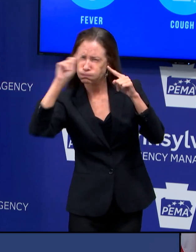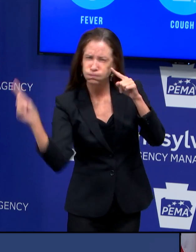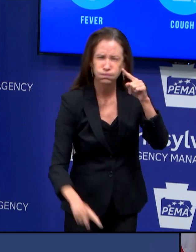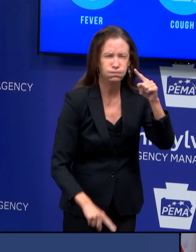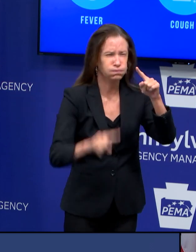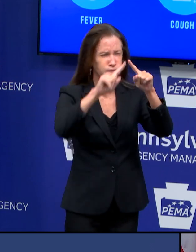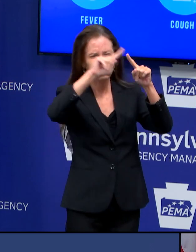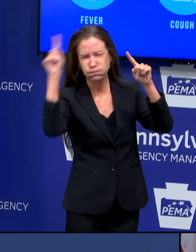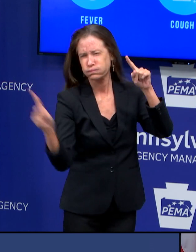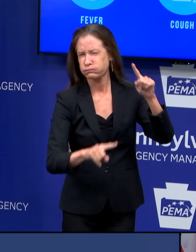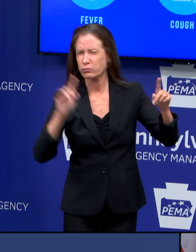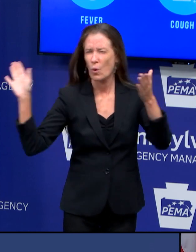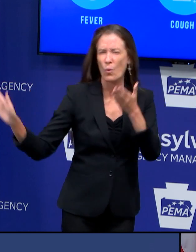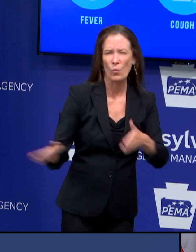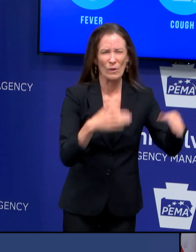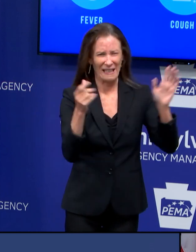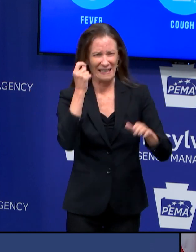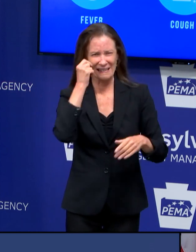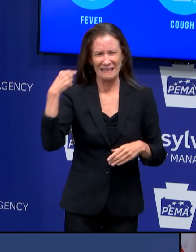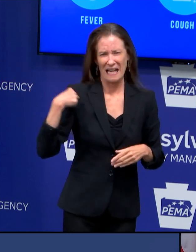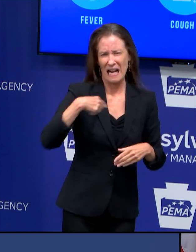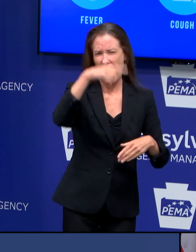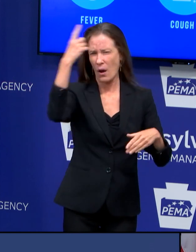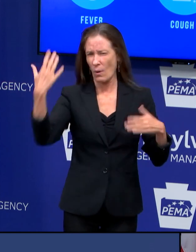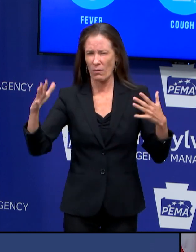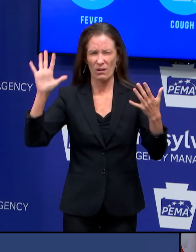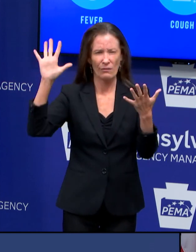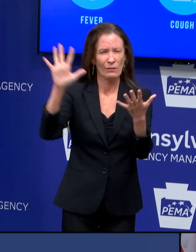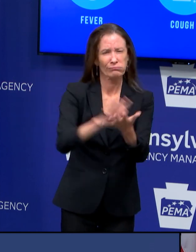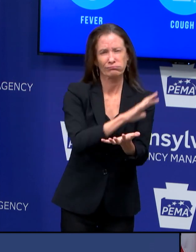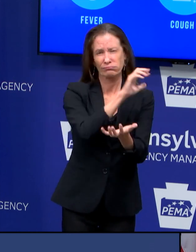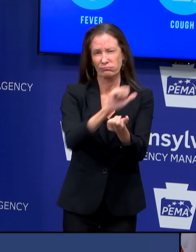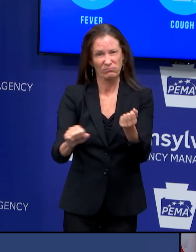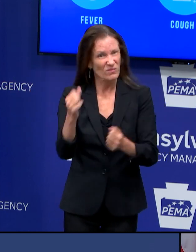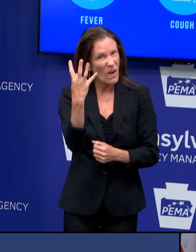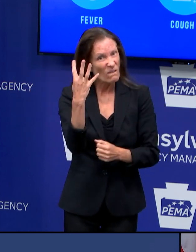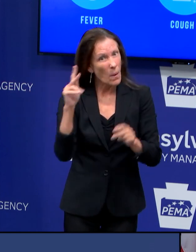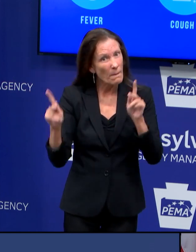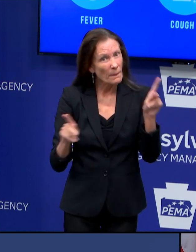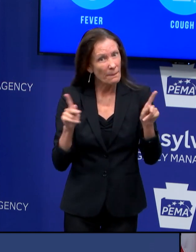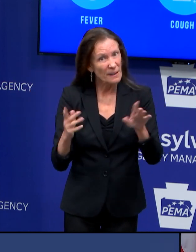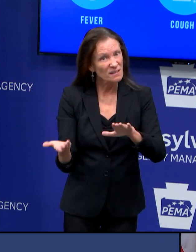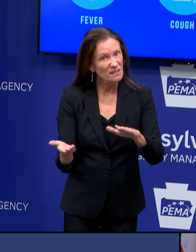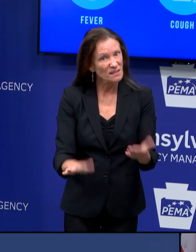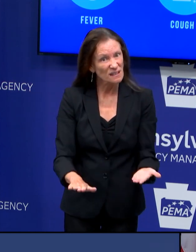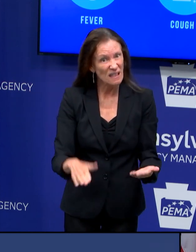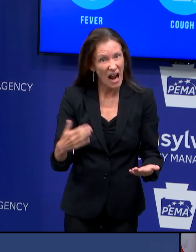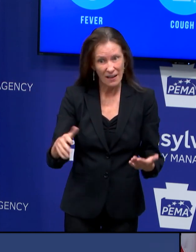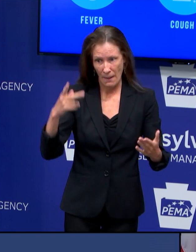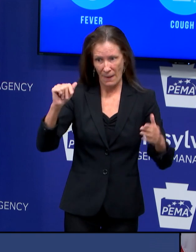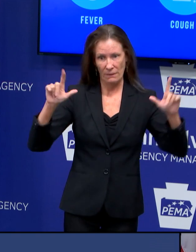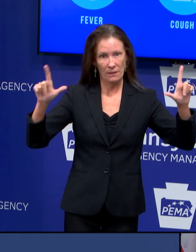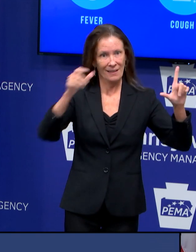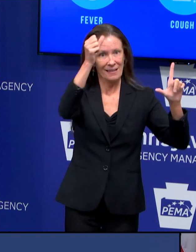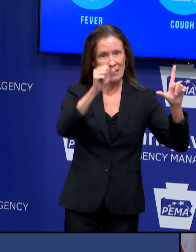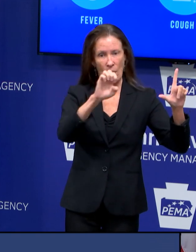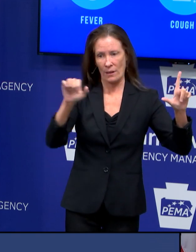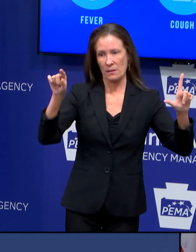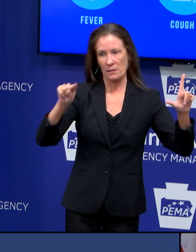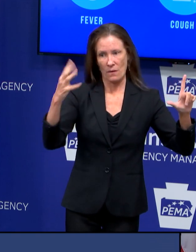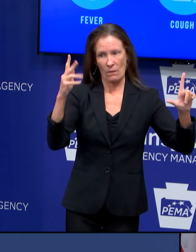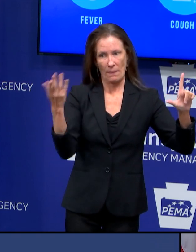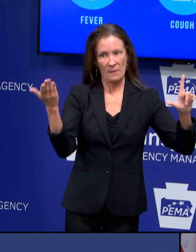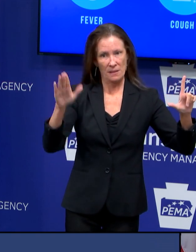damage, resulting in 4 deaths in a matter of less than 10 minutes in southeastern Pennsylvania. And as recently